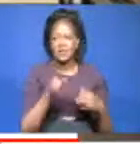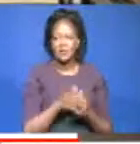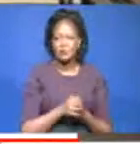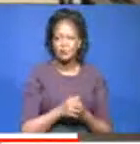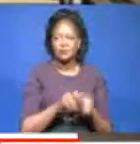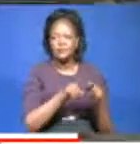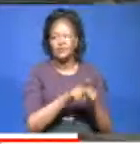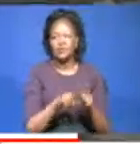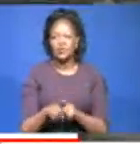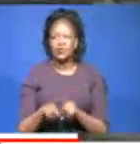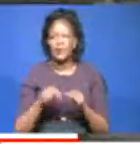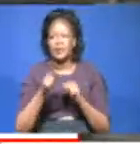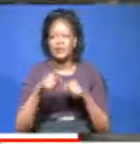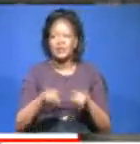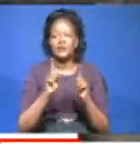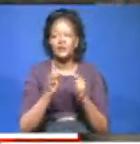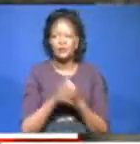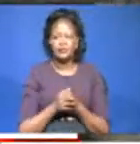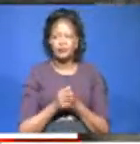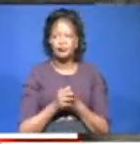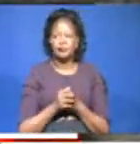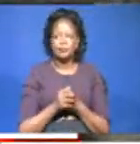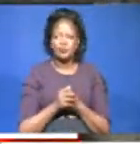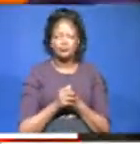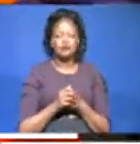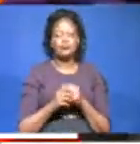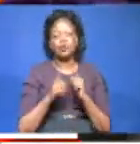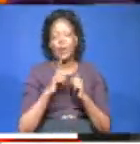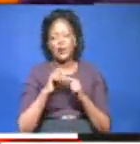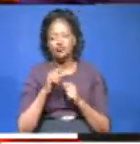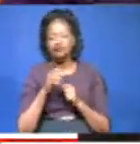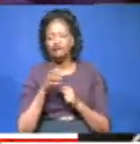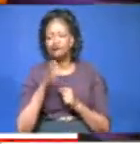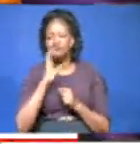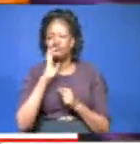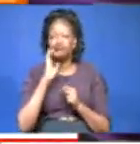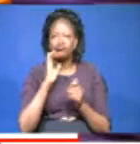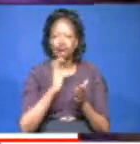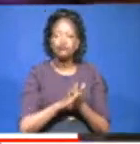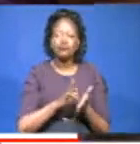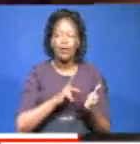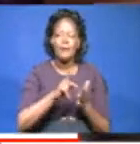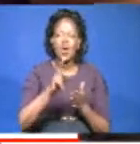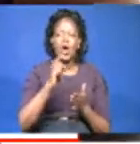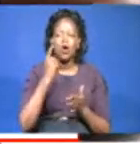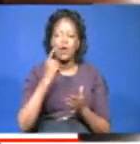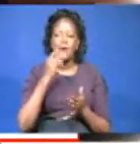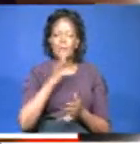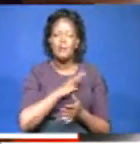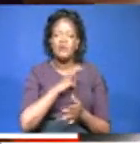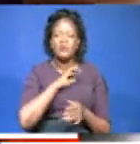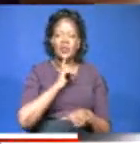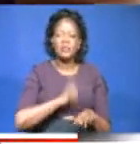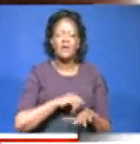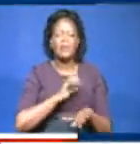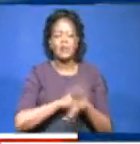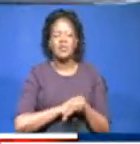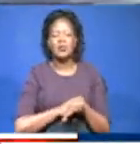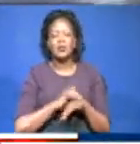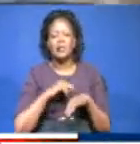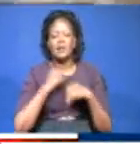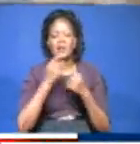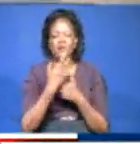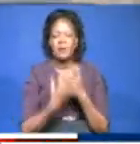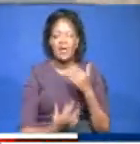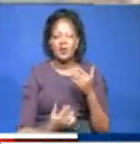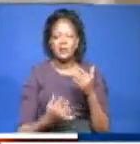also about you. Tokens of refreshments and reimbursement are not the only benefits one gets for donating blood.